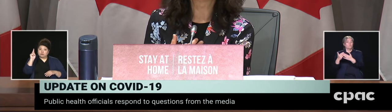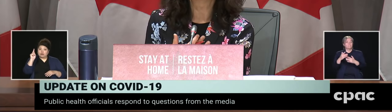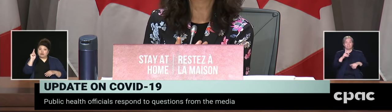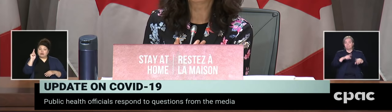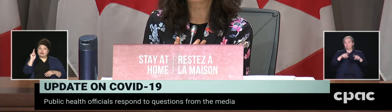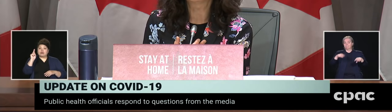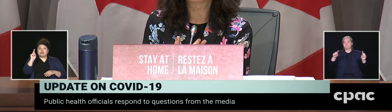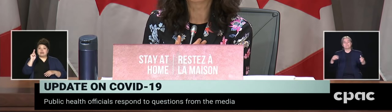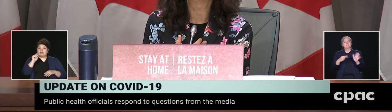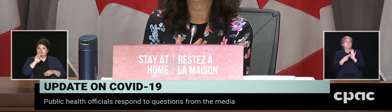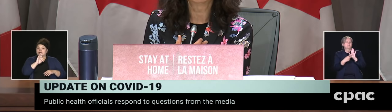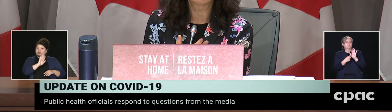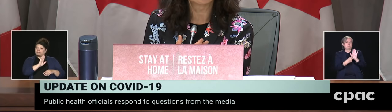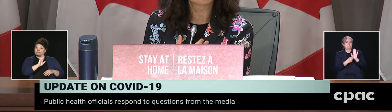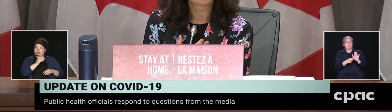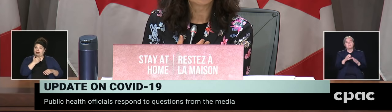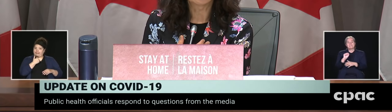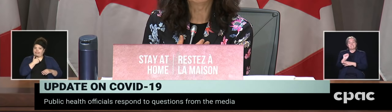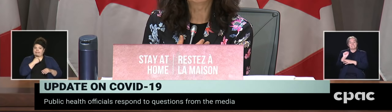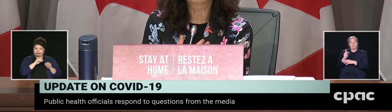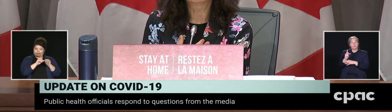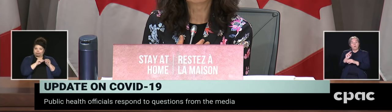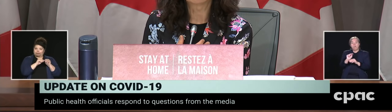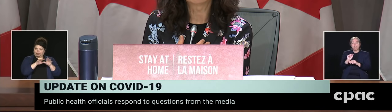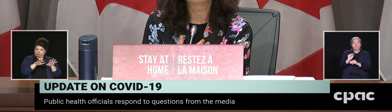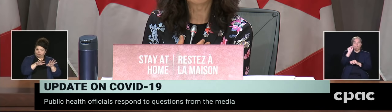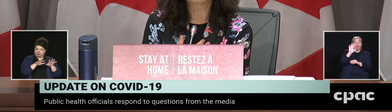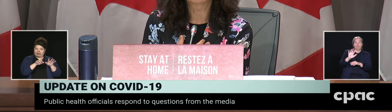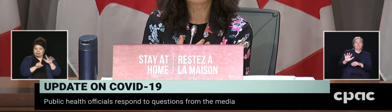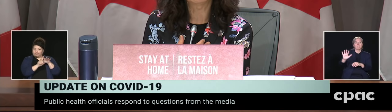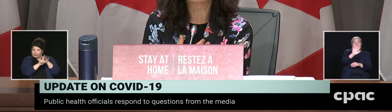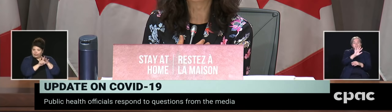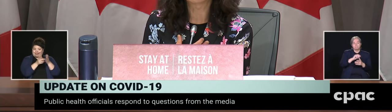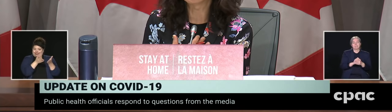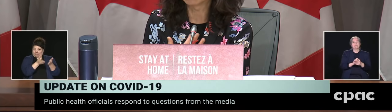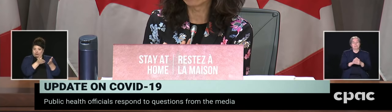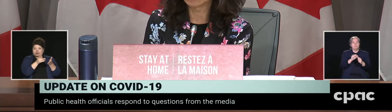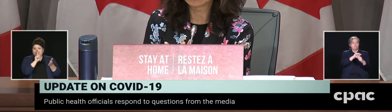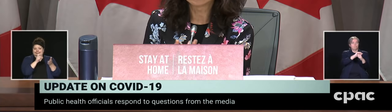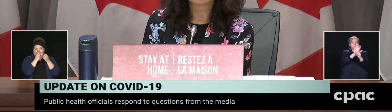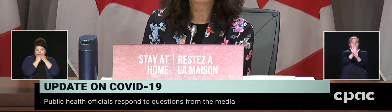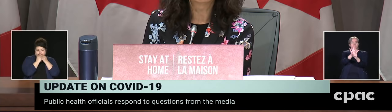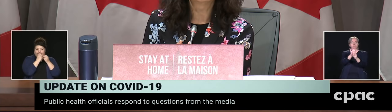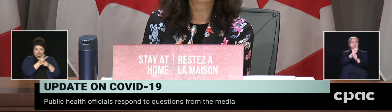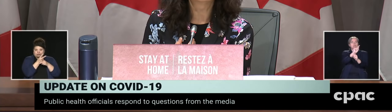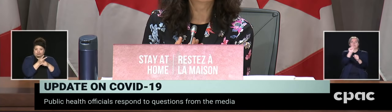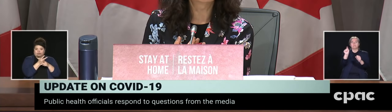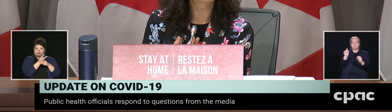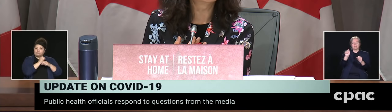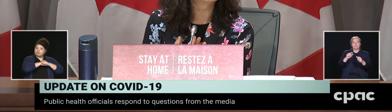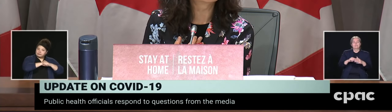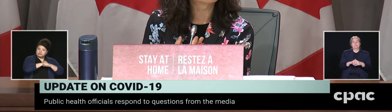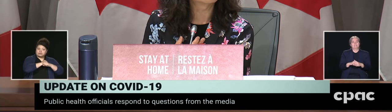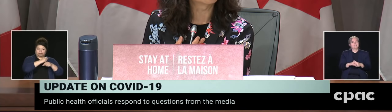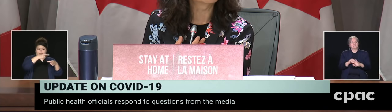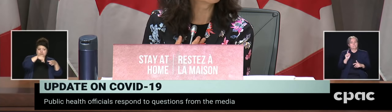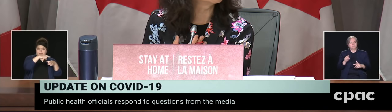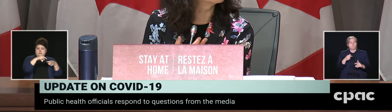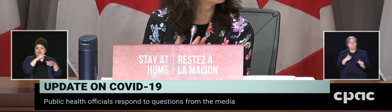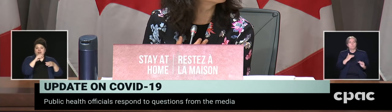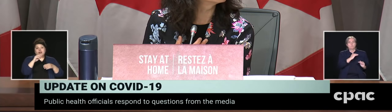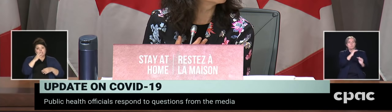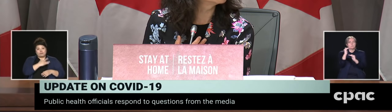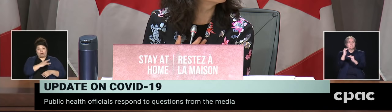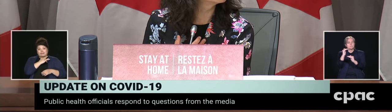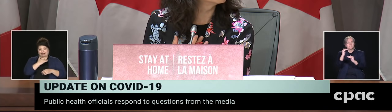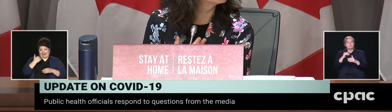protecting those communities are very important. And so even within a province, so those decisions are